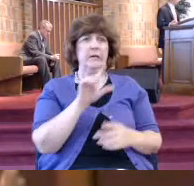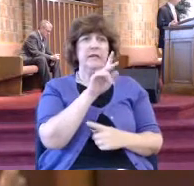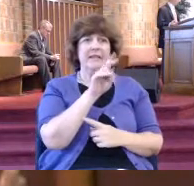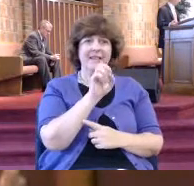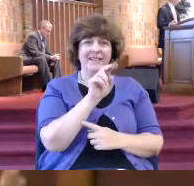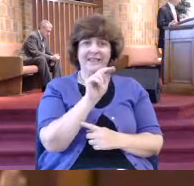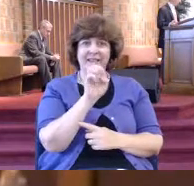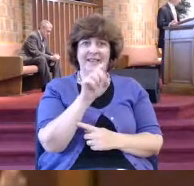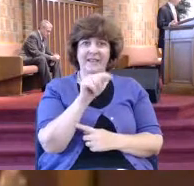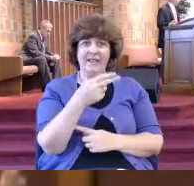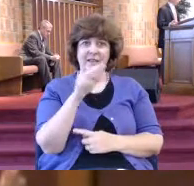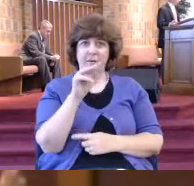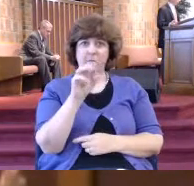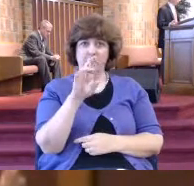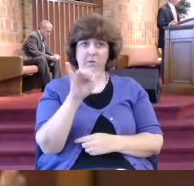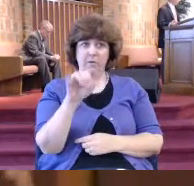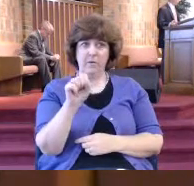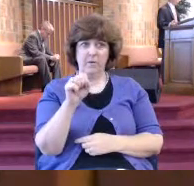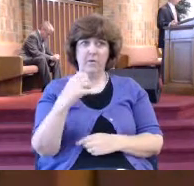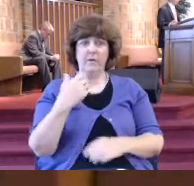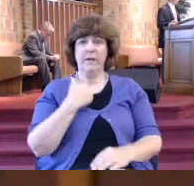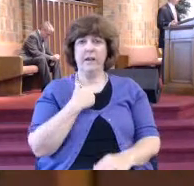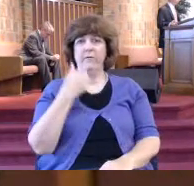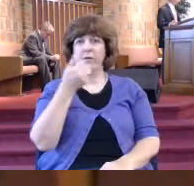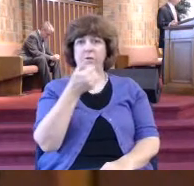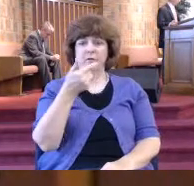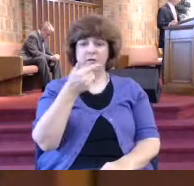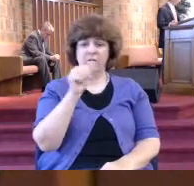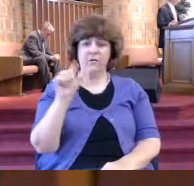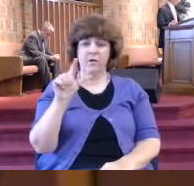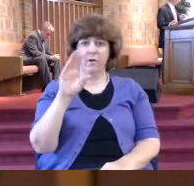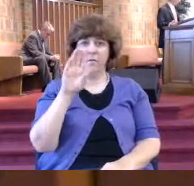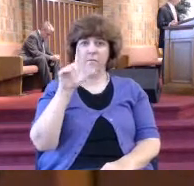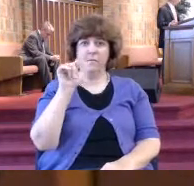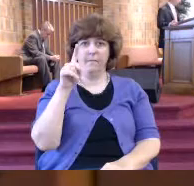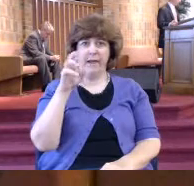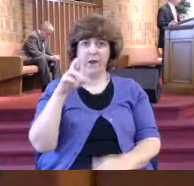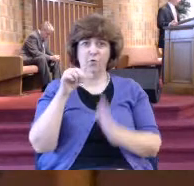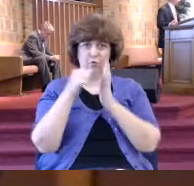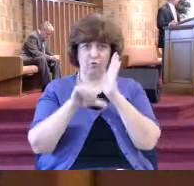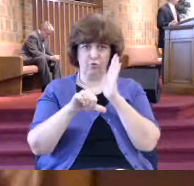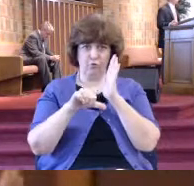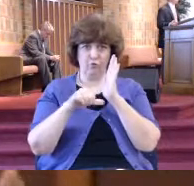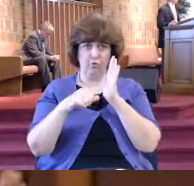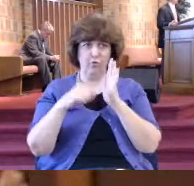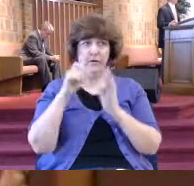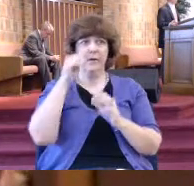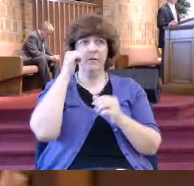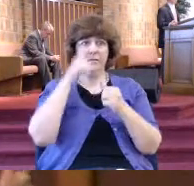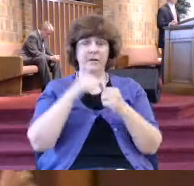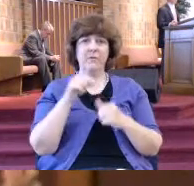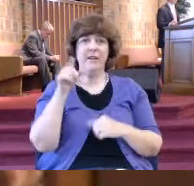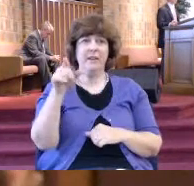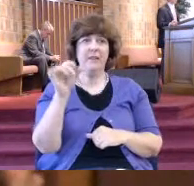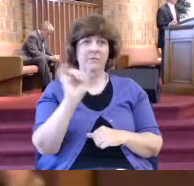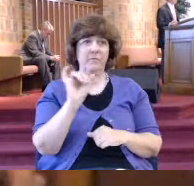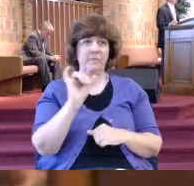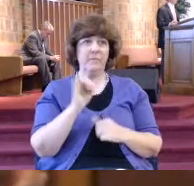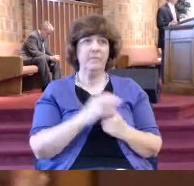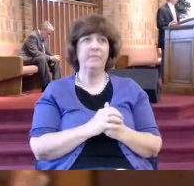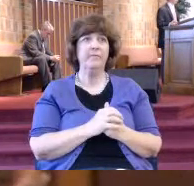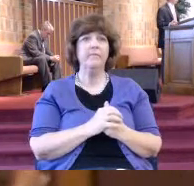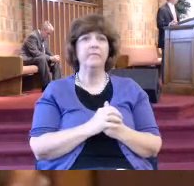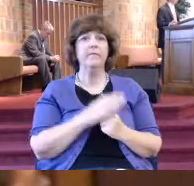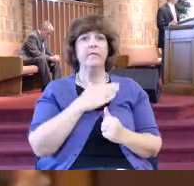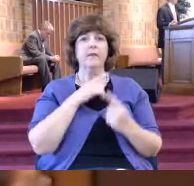had gallbladder surgery, so we need to remember him in our prayers this week as well, too. It's good to see Thomas back with us this morning, and as I